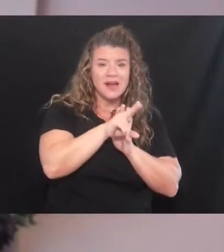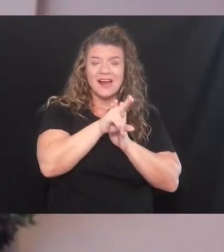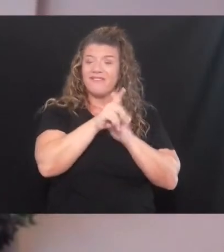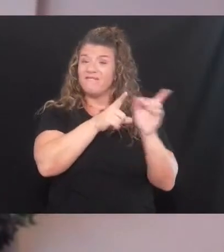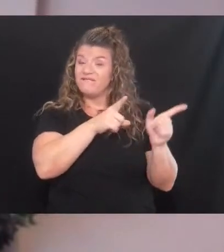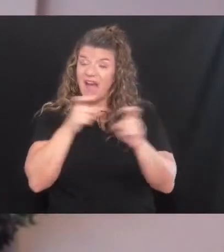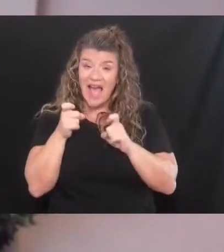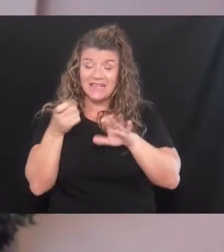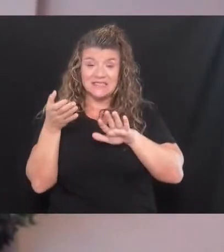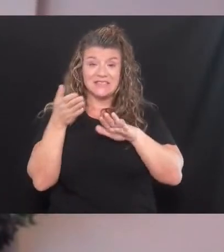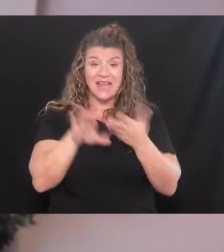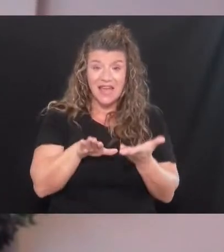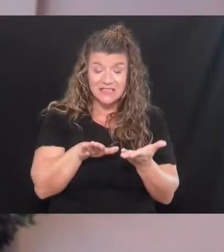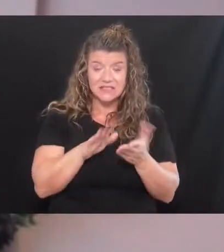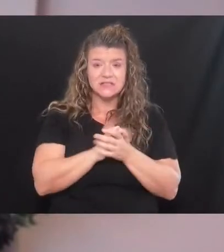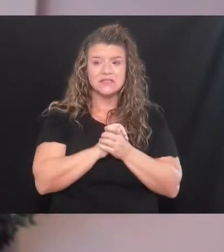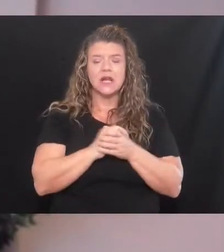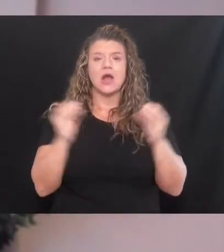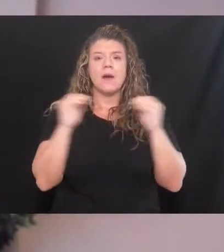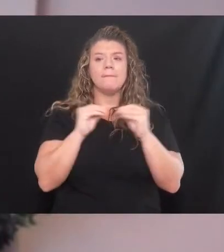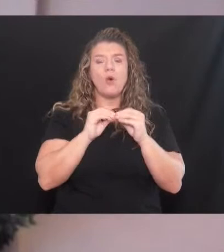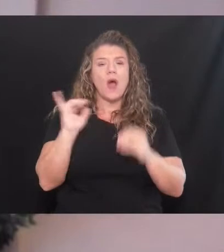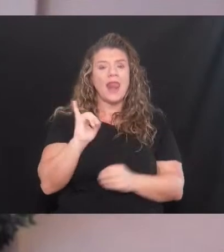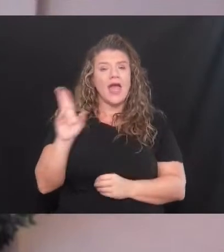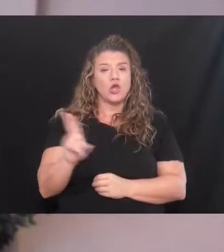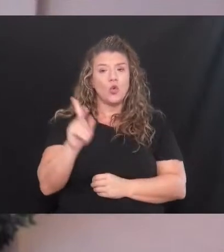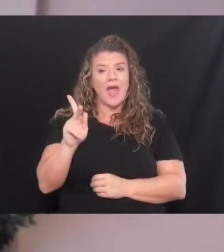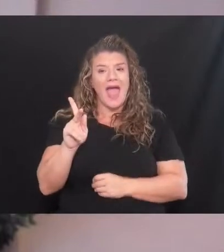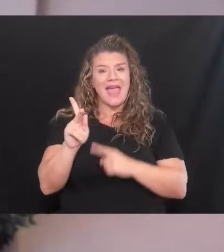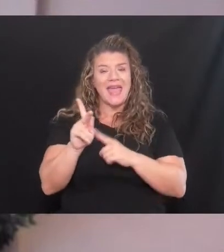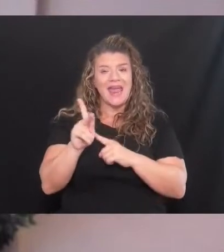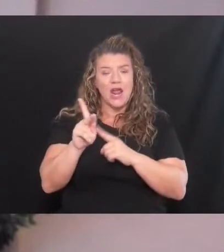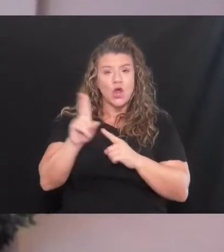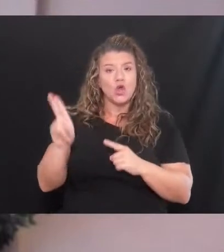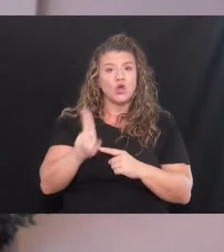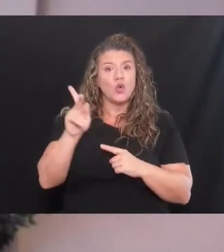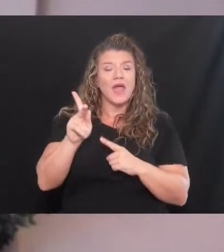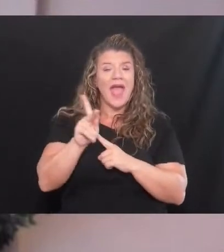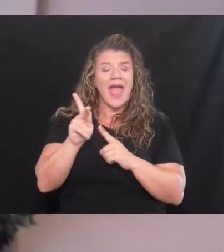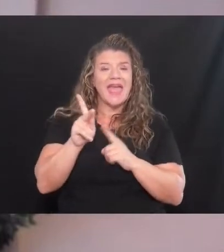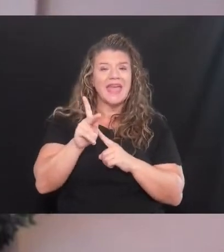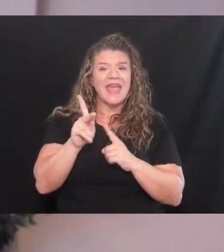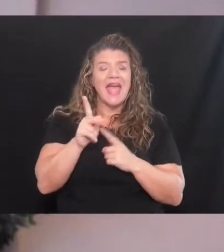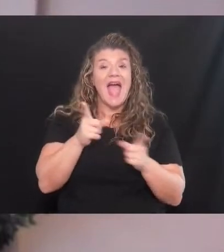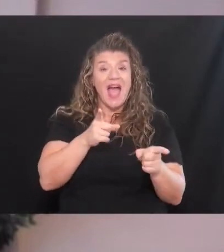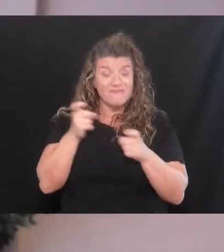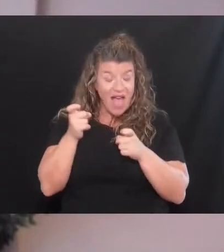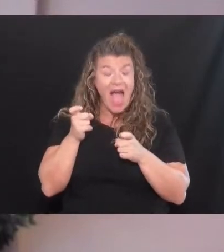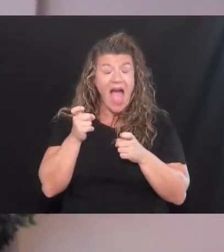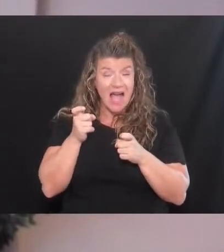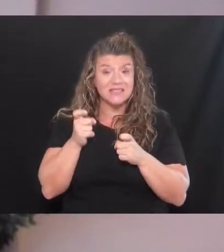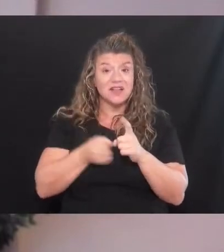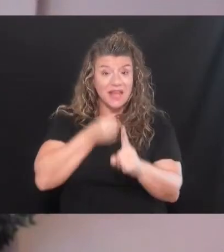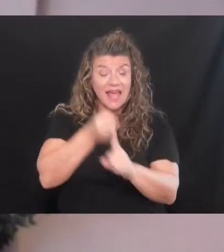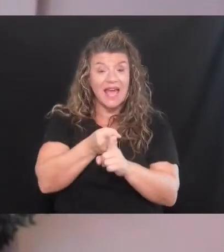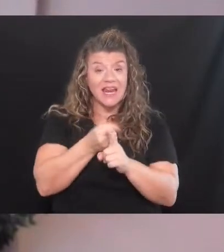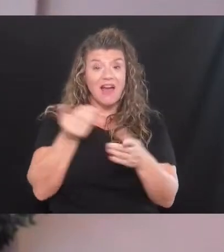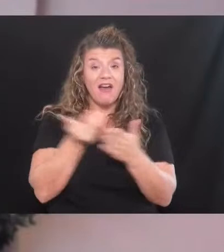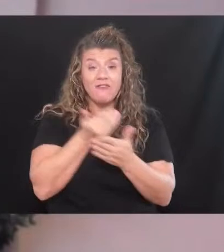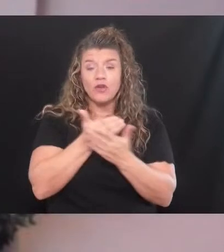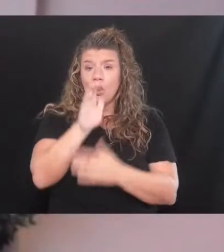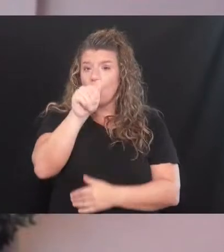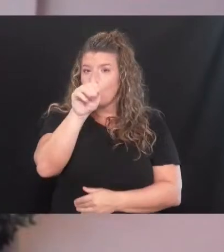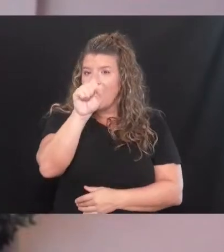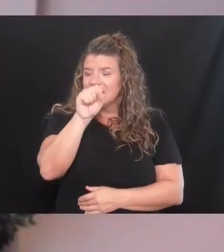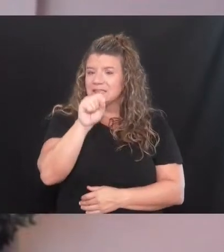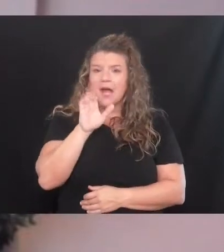of deaths, or more like the United Kingdom, which was a fast rate of new cases, but a much